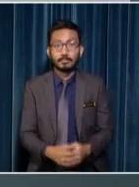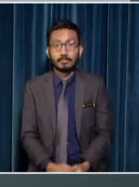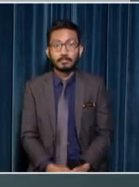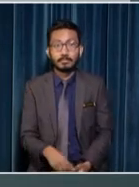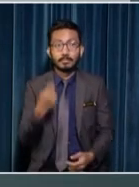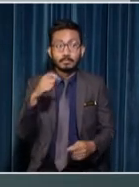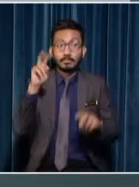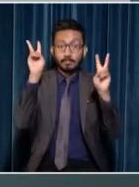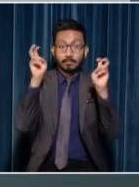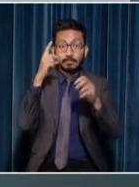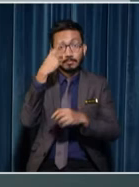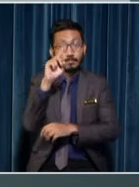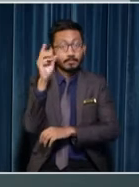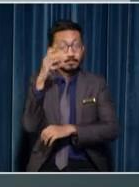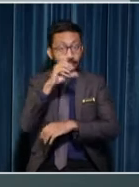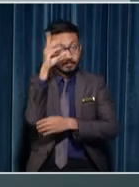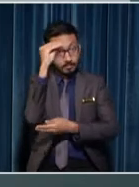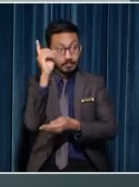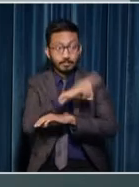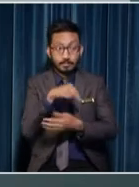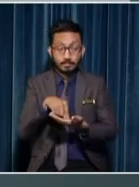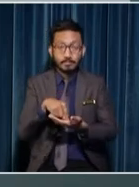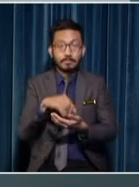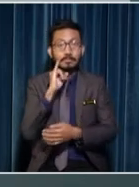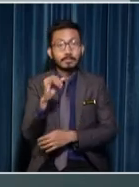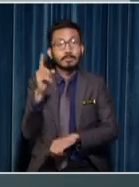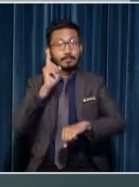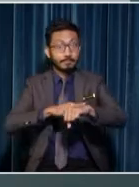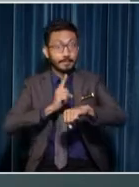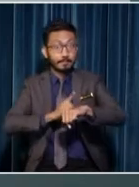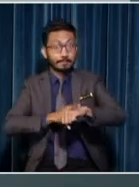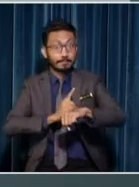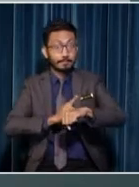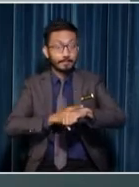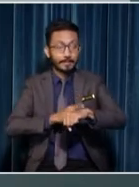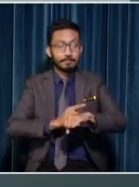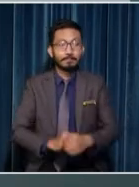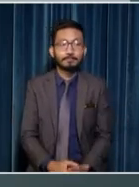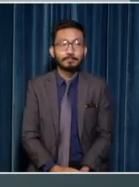The topic for our lesson today is time.